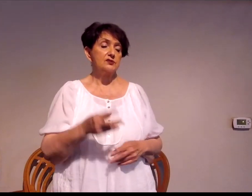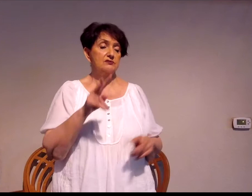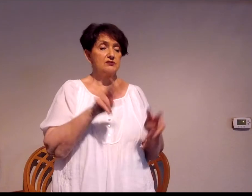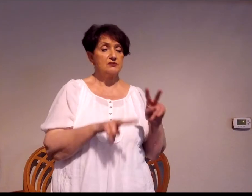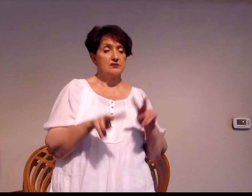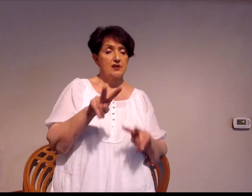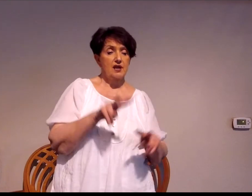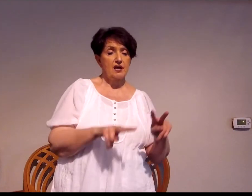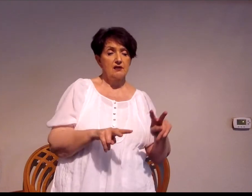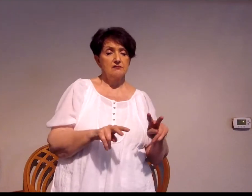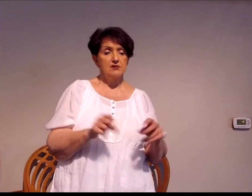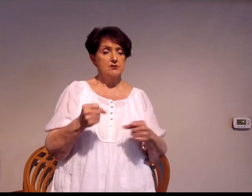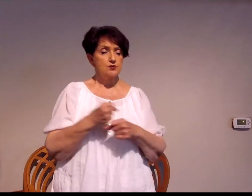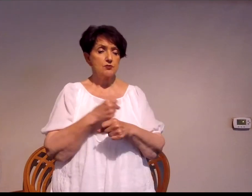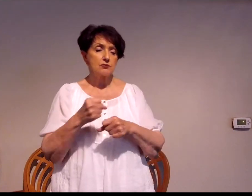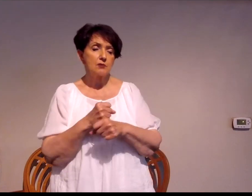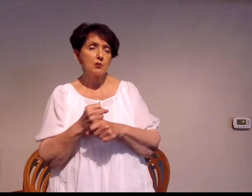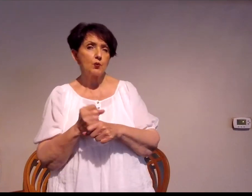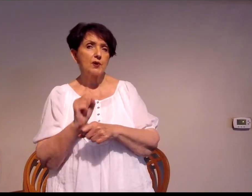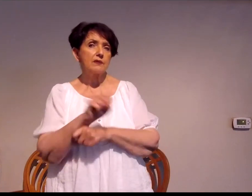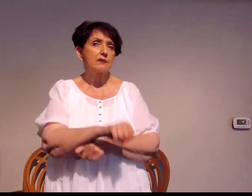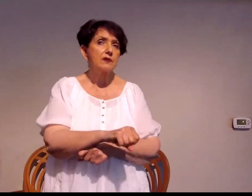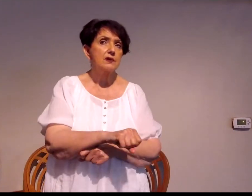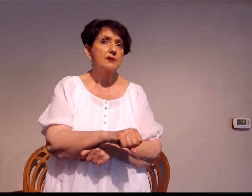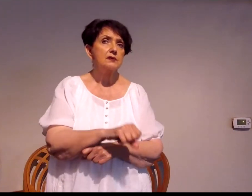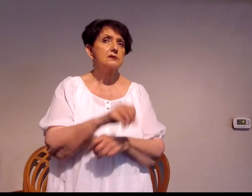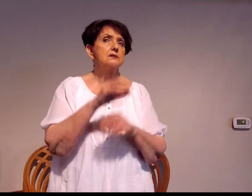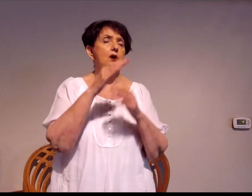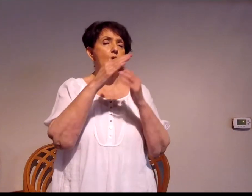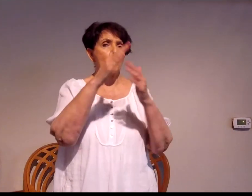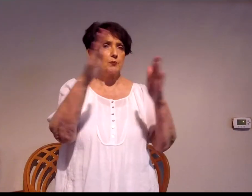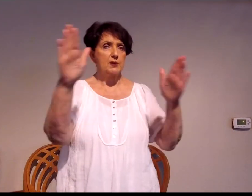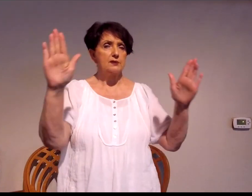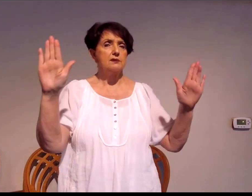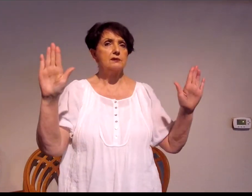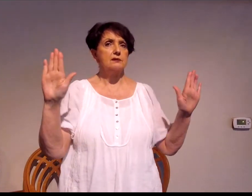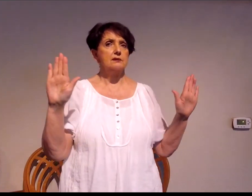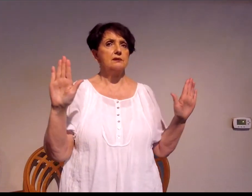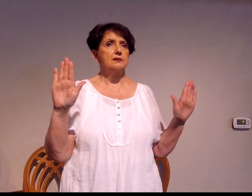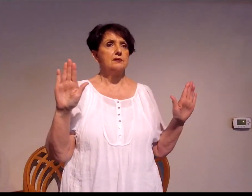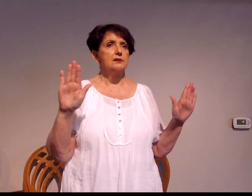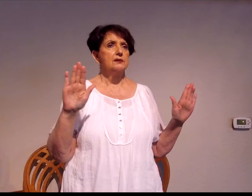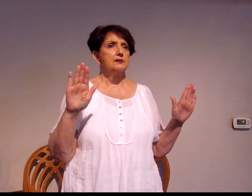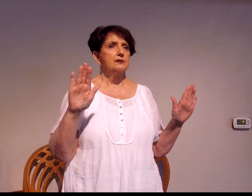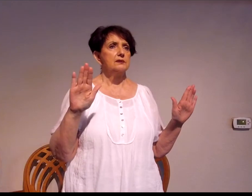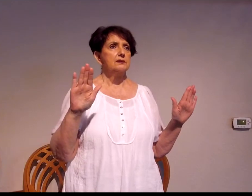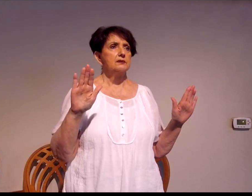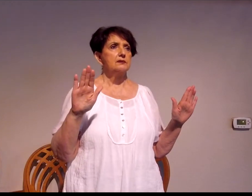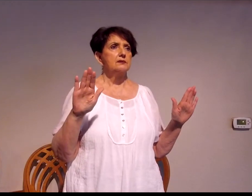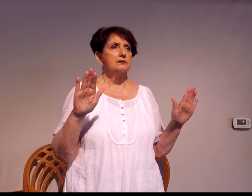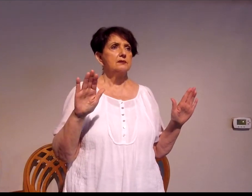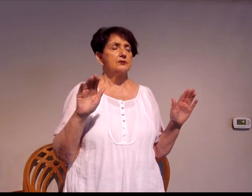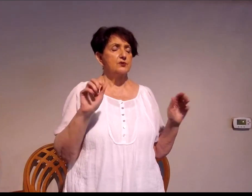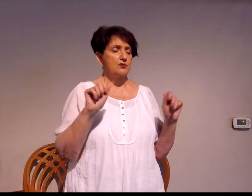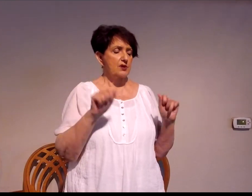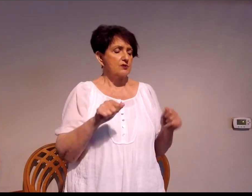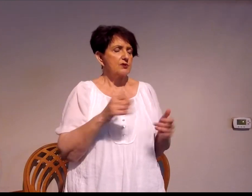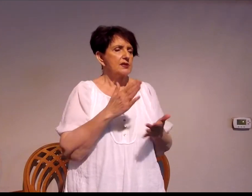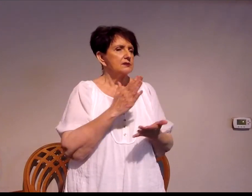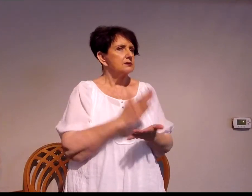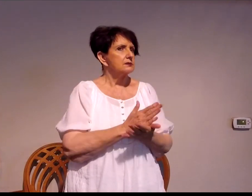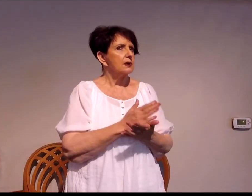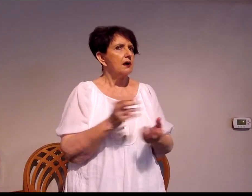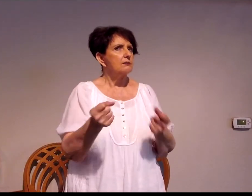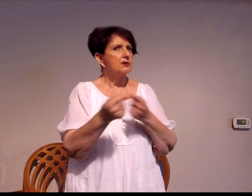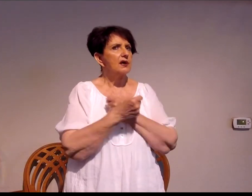with is to open so that we can stop loving people for who they